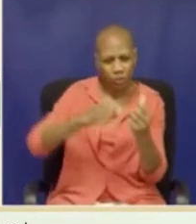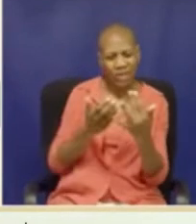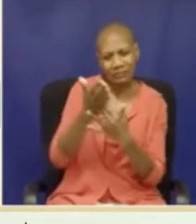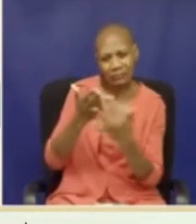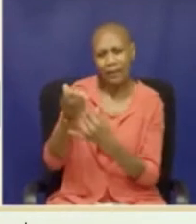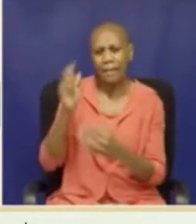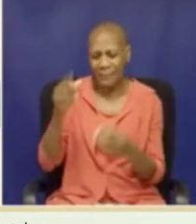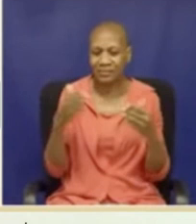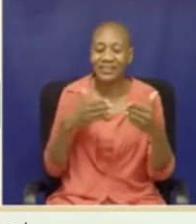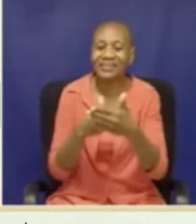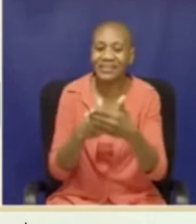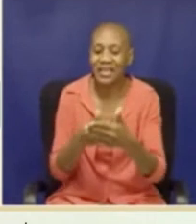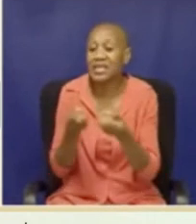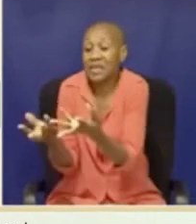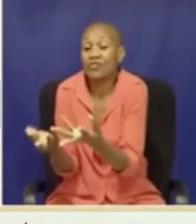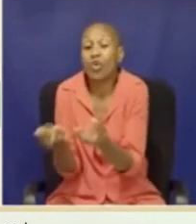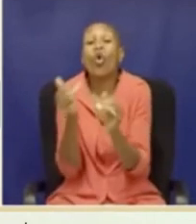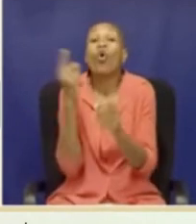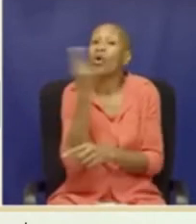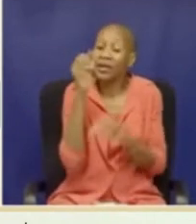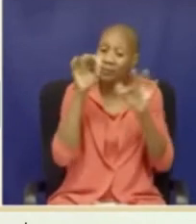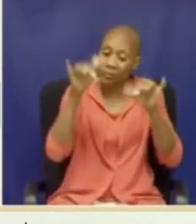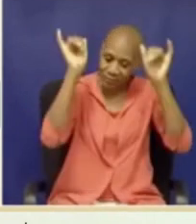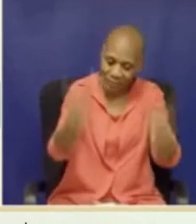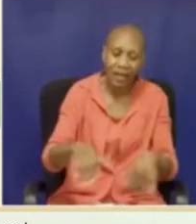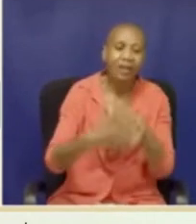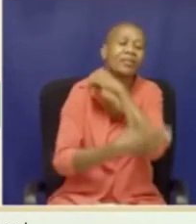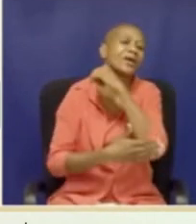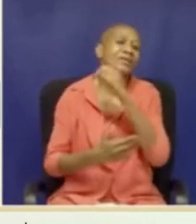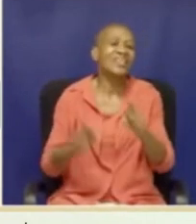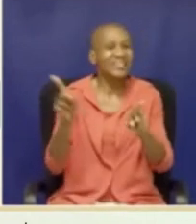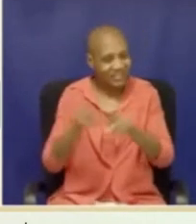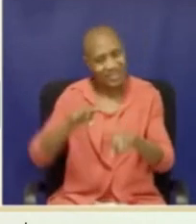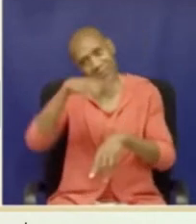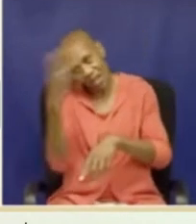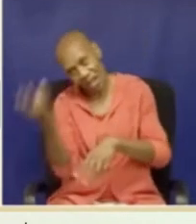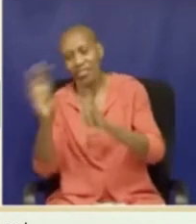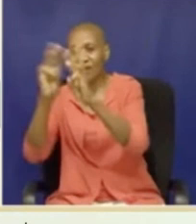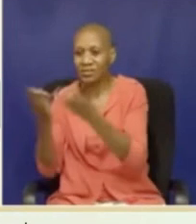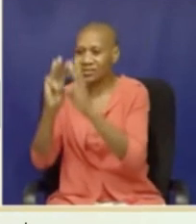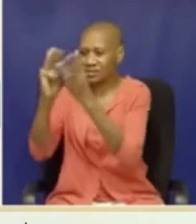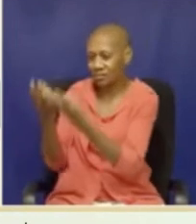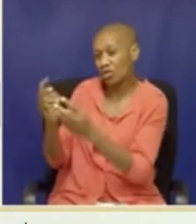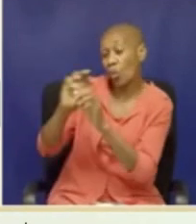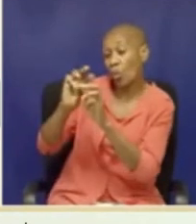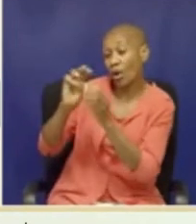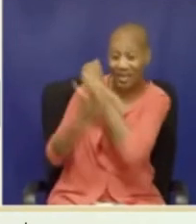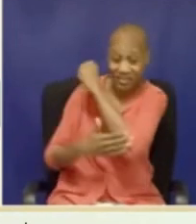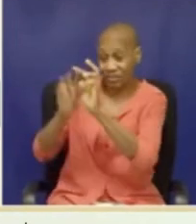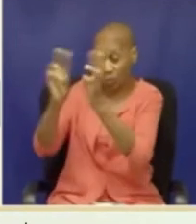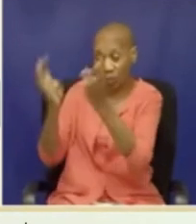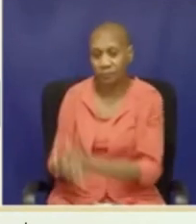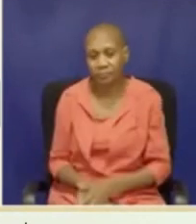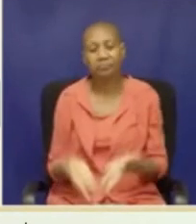social privileges should be limited to citizens only, as is practiced in other democratic